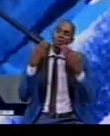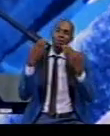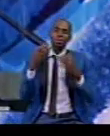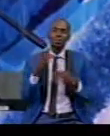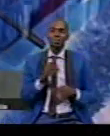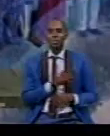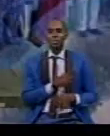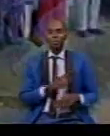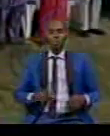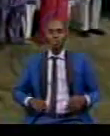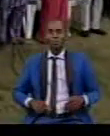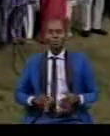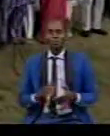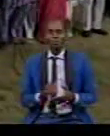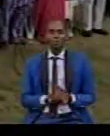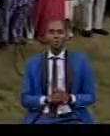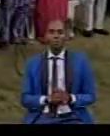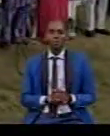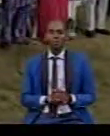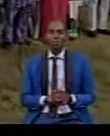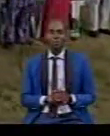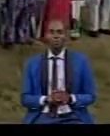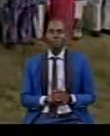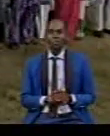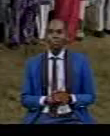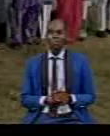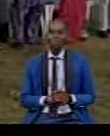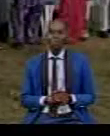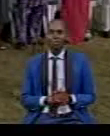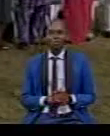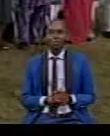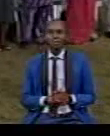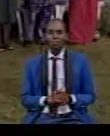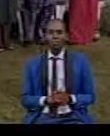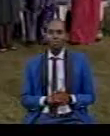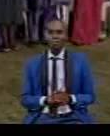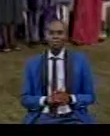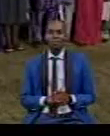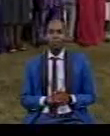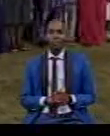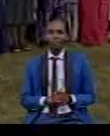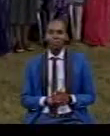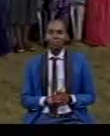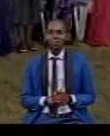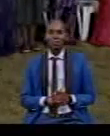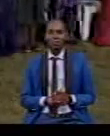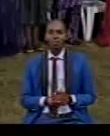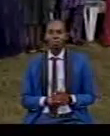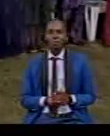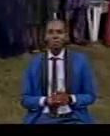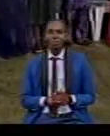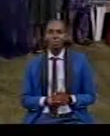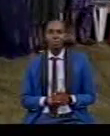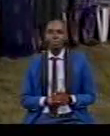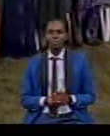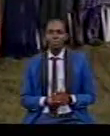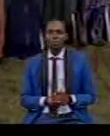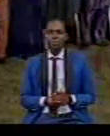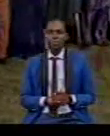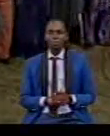The restoration by the revealed Redeemer. Many people do not know that the Redeemer